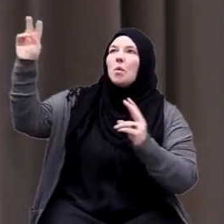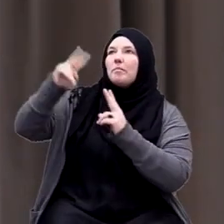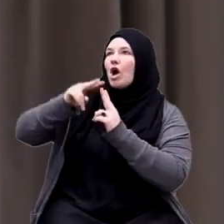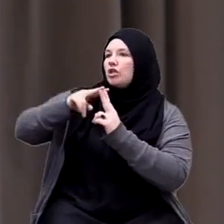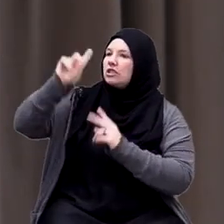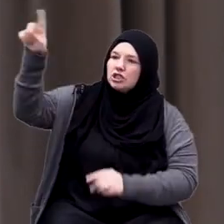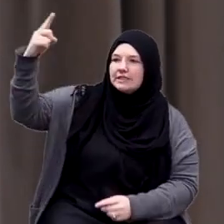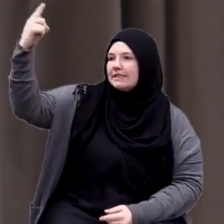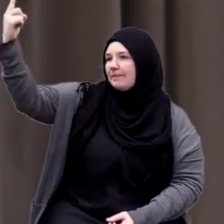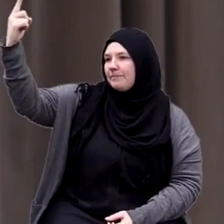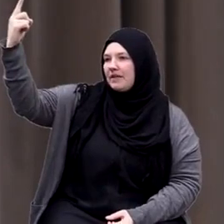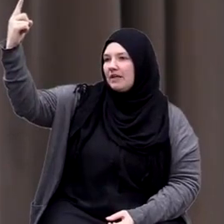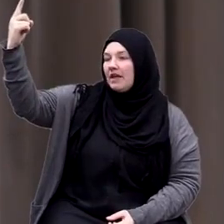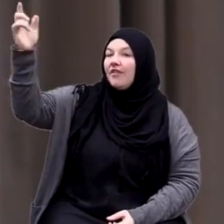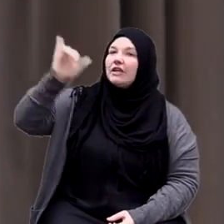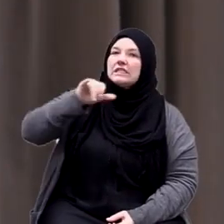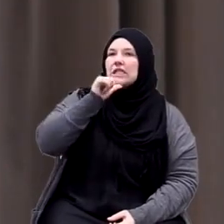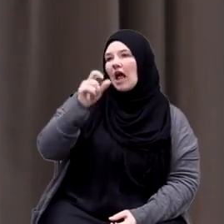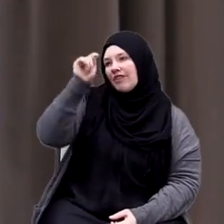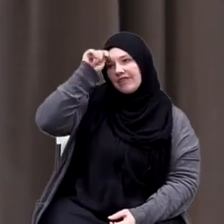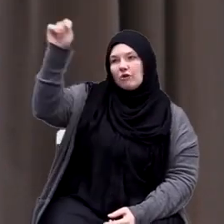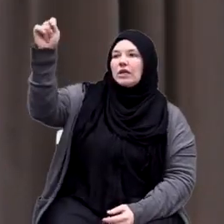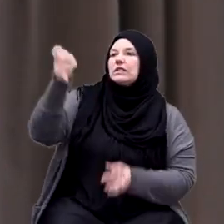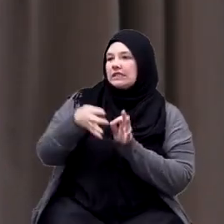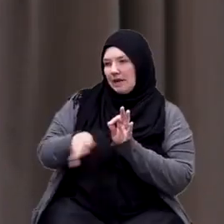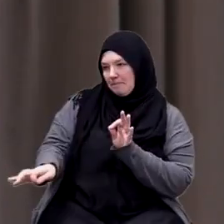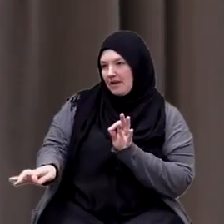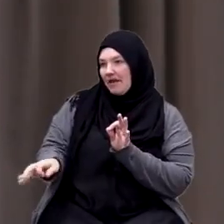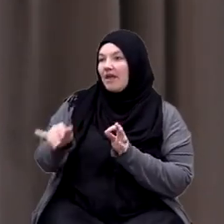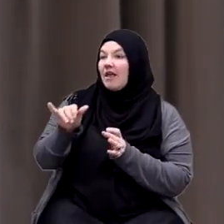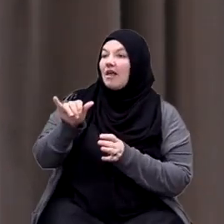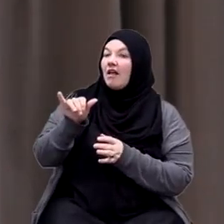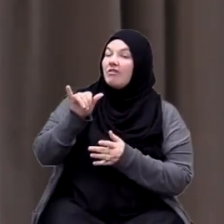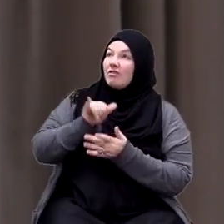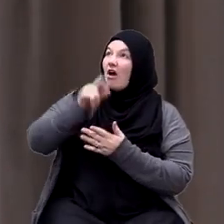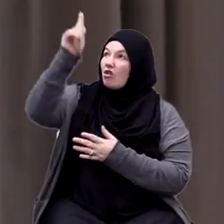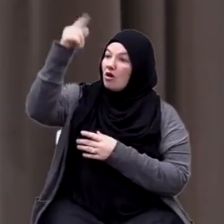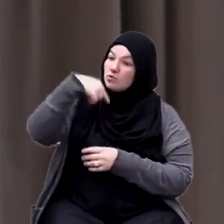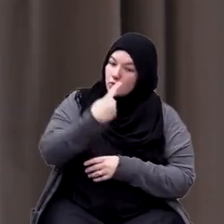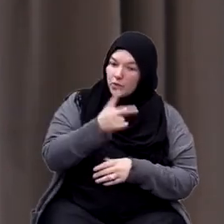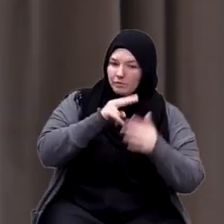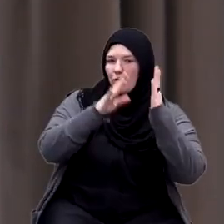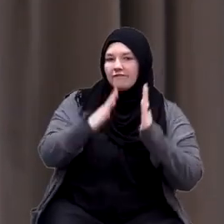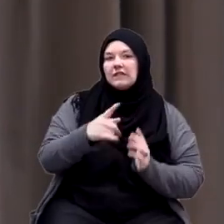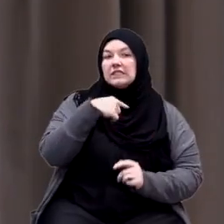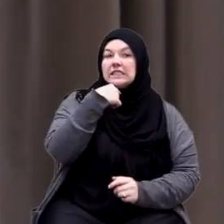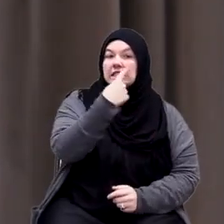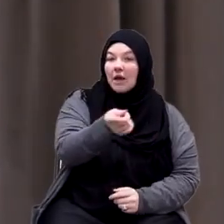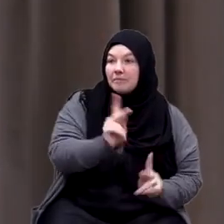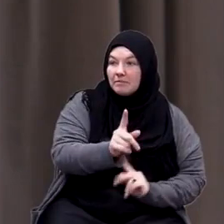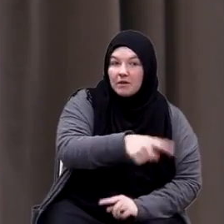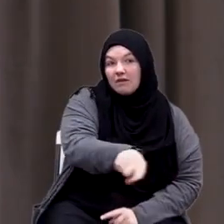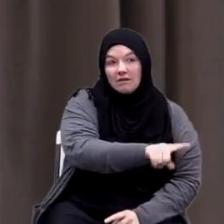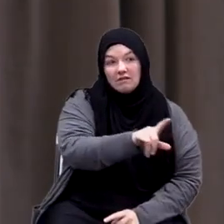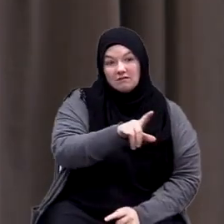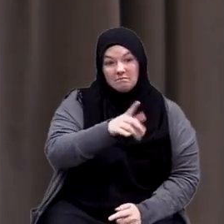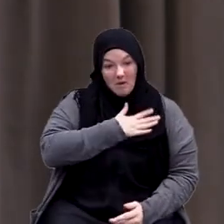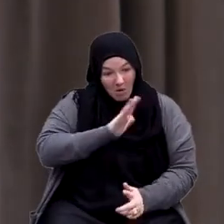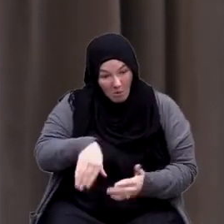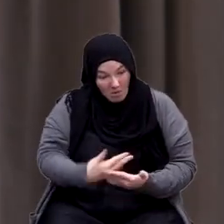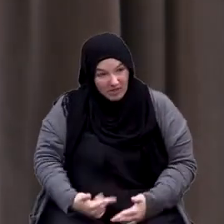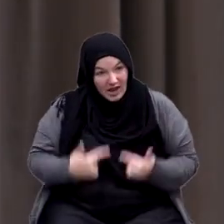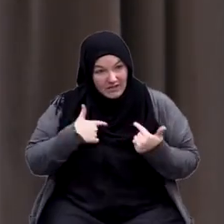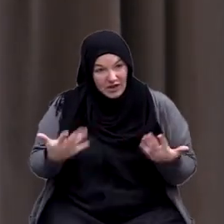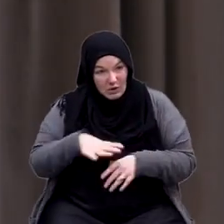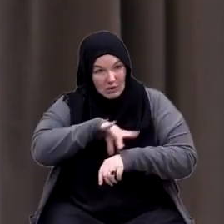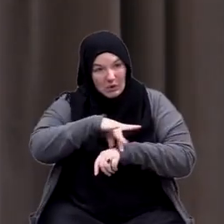This is not a theoretical statement. This is a way of life which we all call Islam.